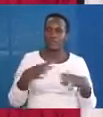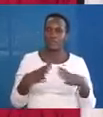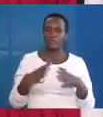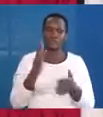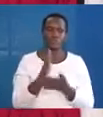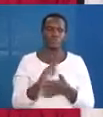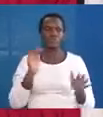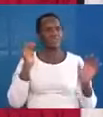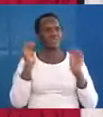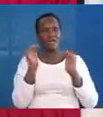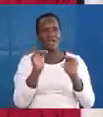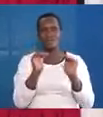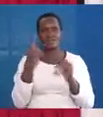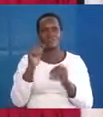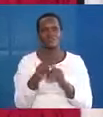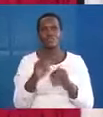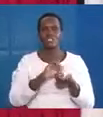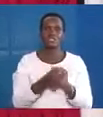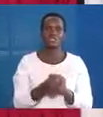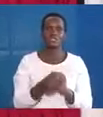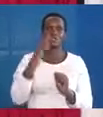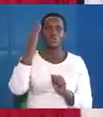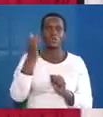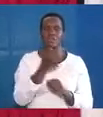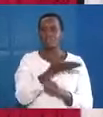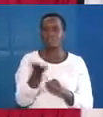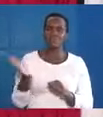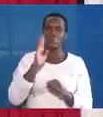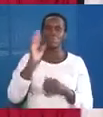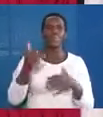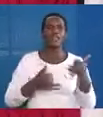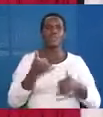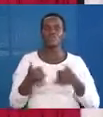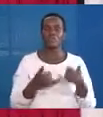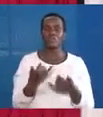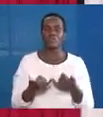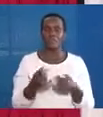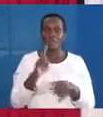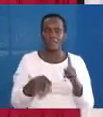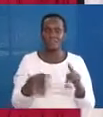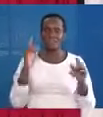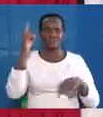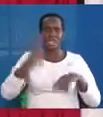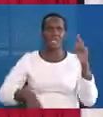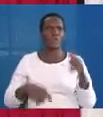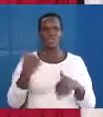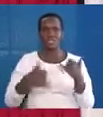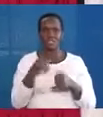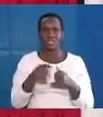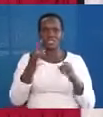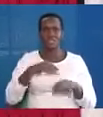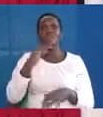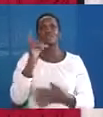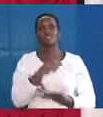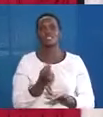changes so that you can enjoy them, but you cannot enjoy them if you are dead from an avoidable